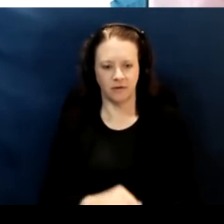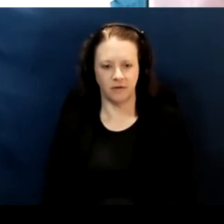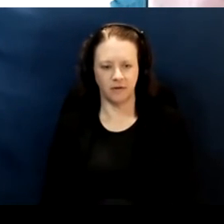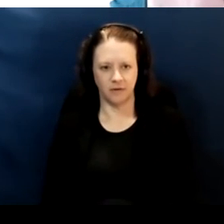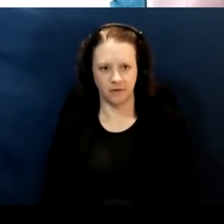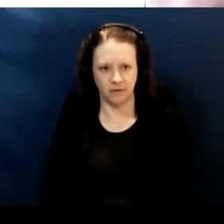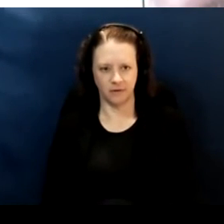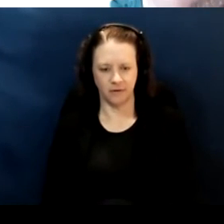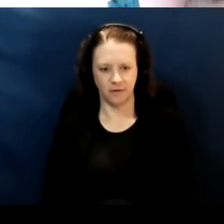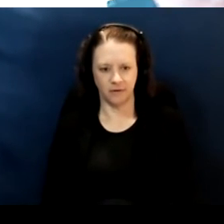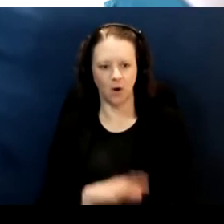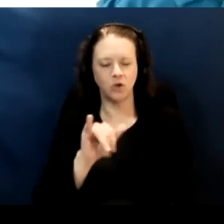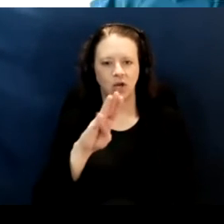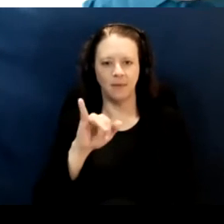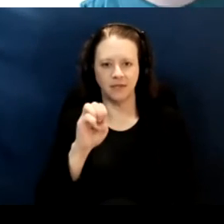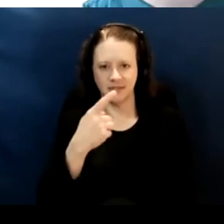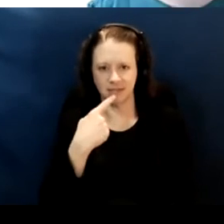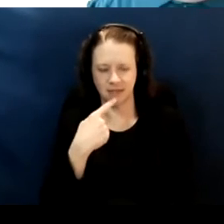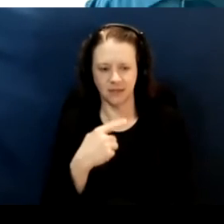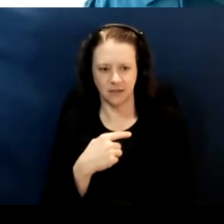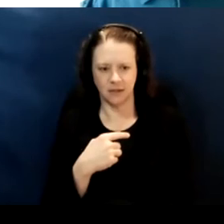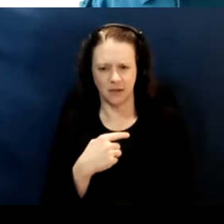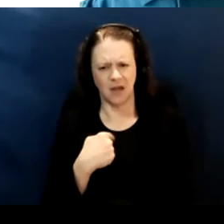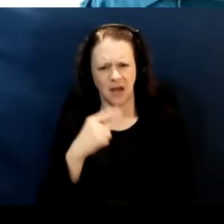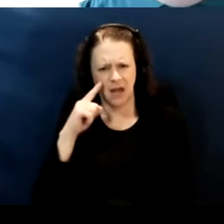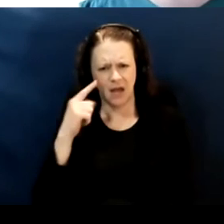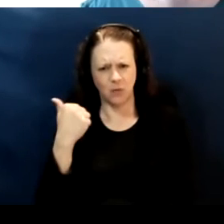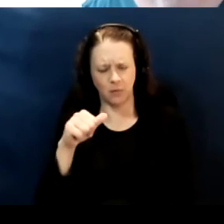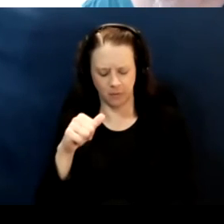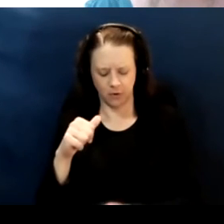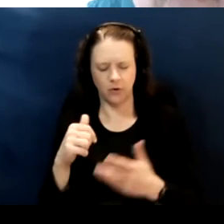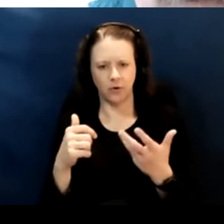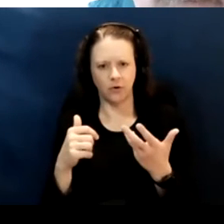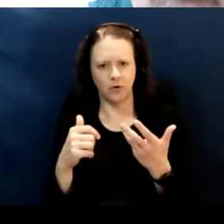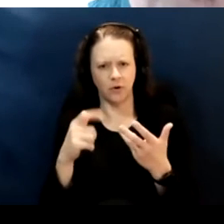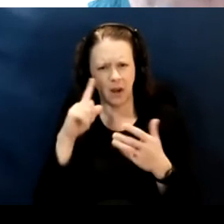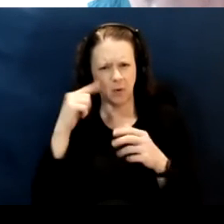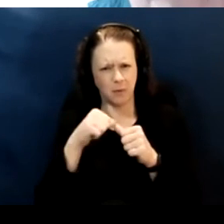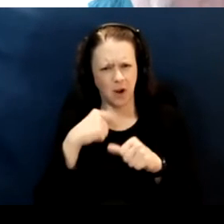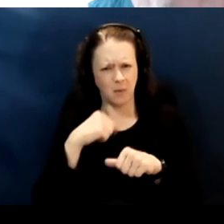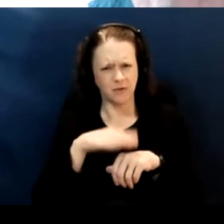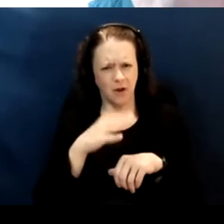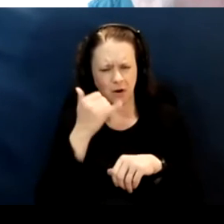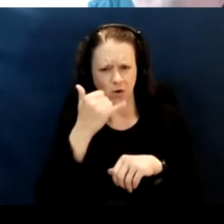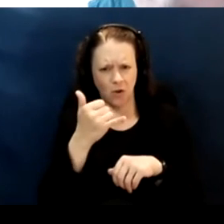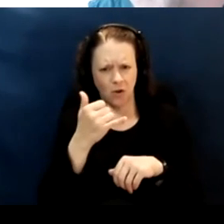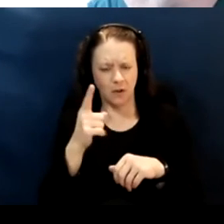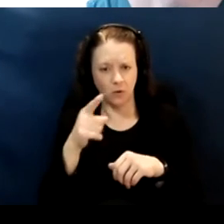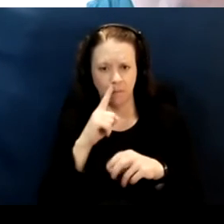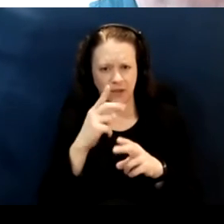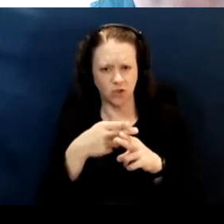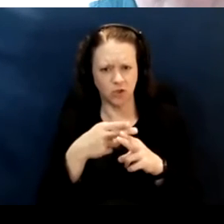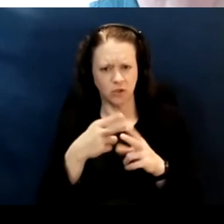Yes, go ahead, Jamie. But isn't there, I remember being on a call and you mentioned there